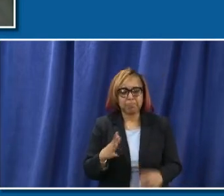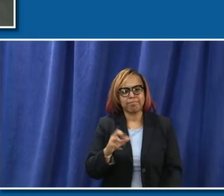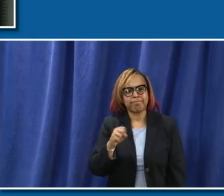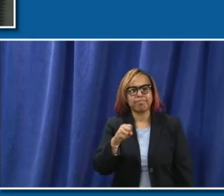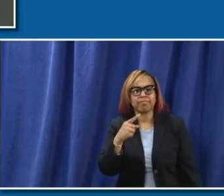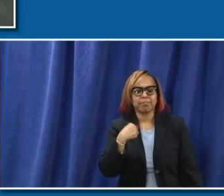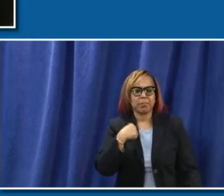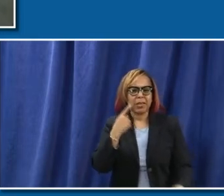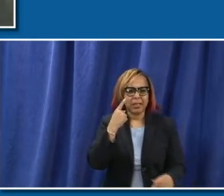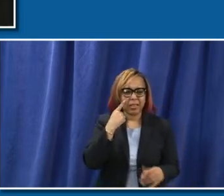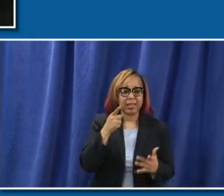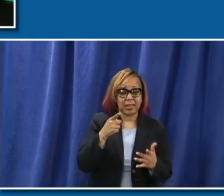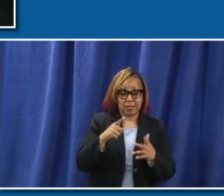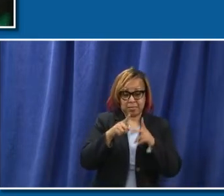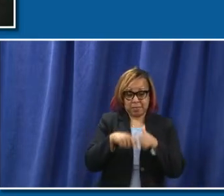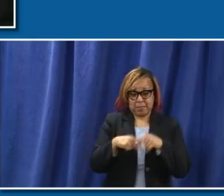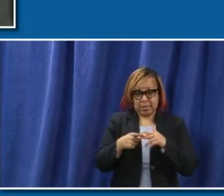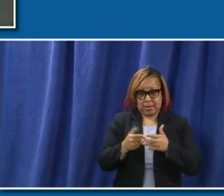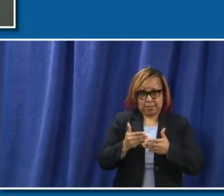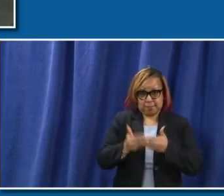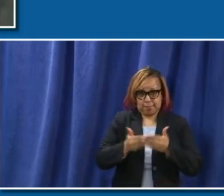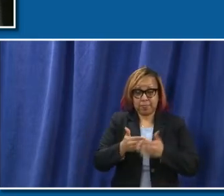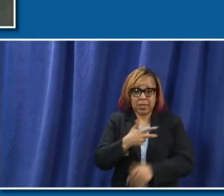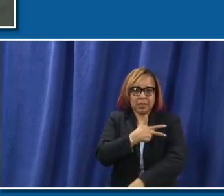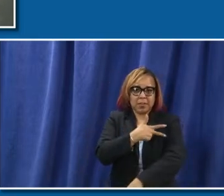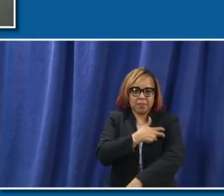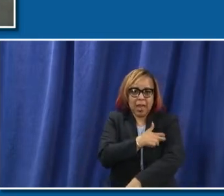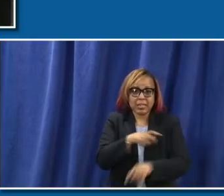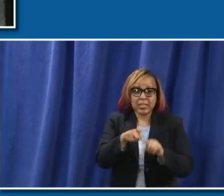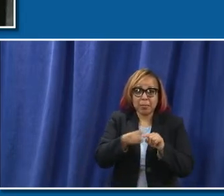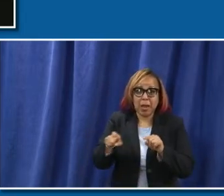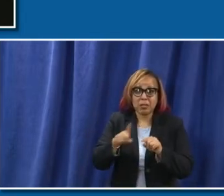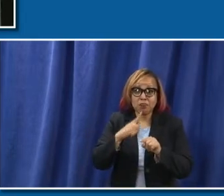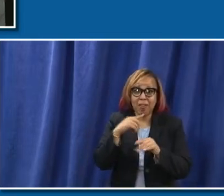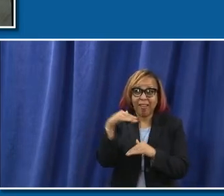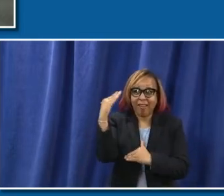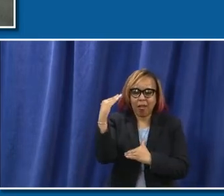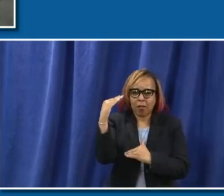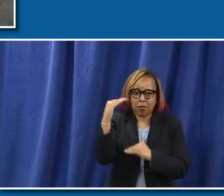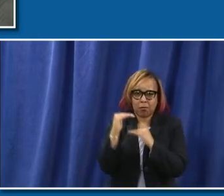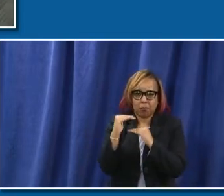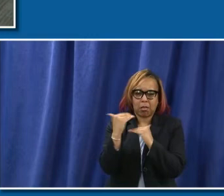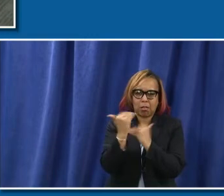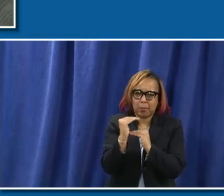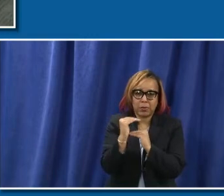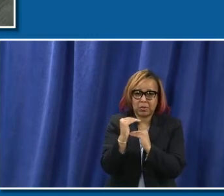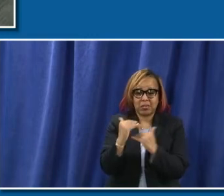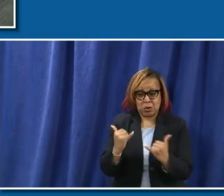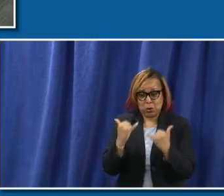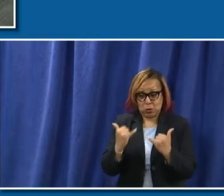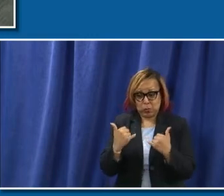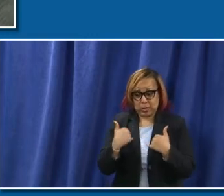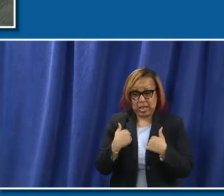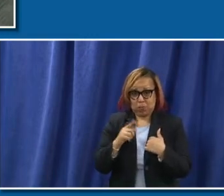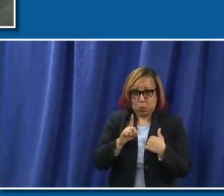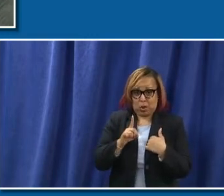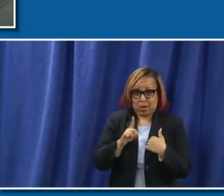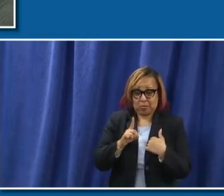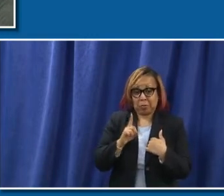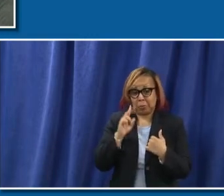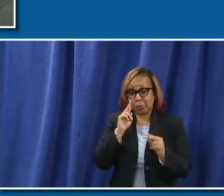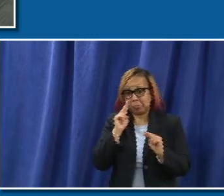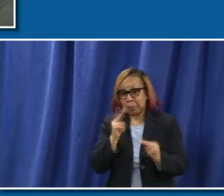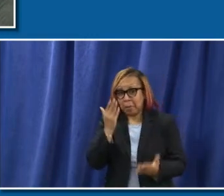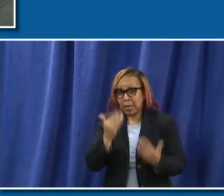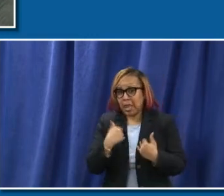Yeah, and I think, in these beginning stages, vaccine supply is really limited. And so currently we only have one. We anticipate we may